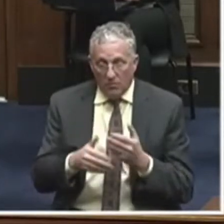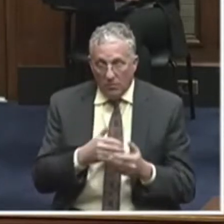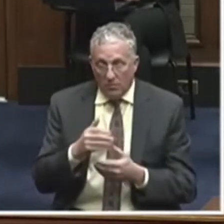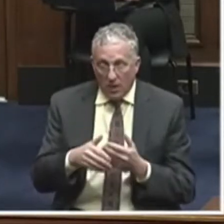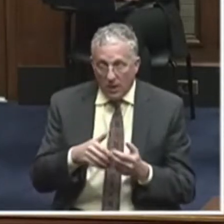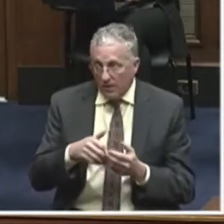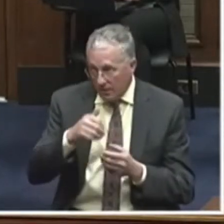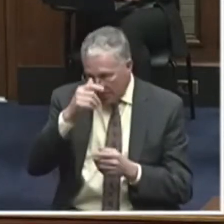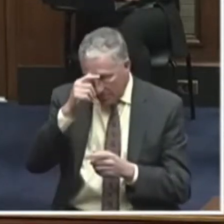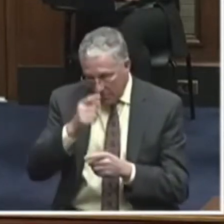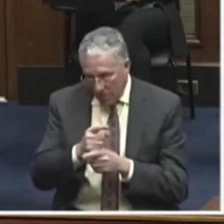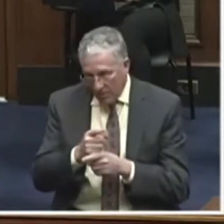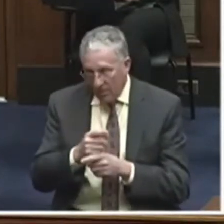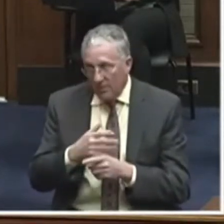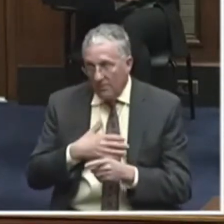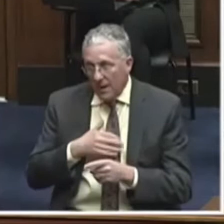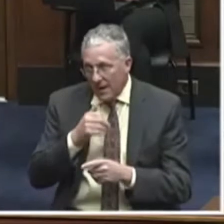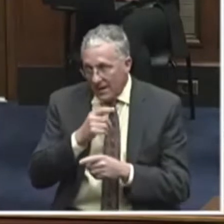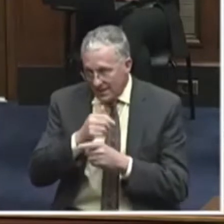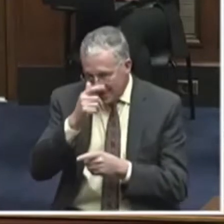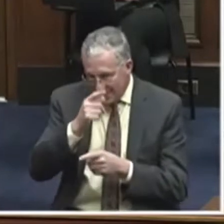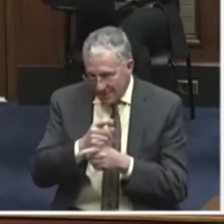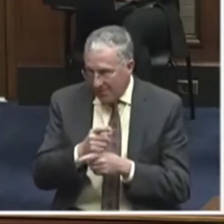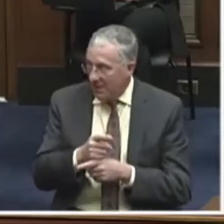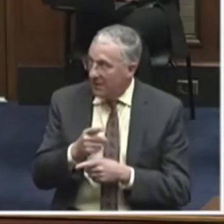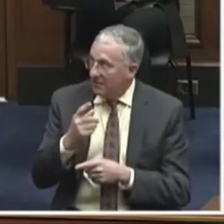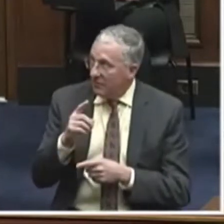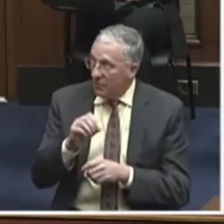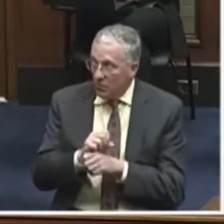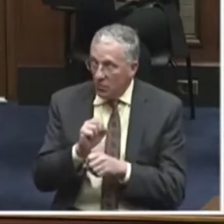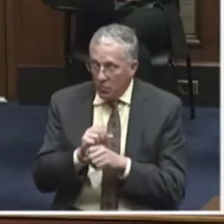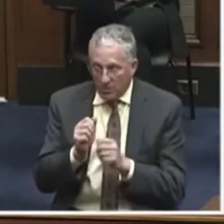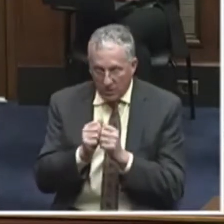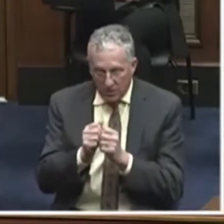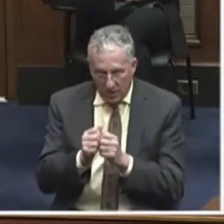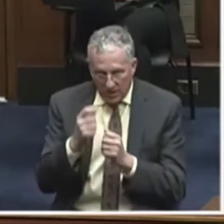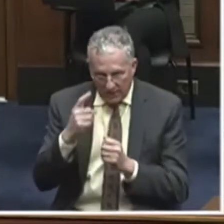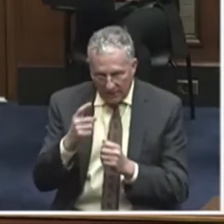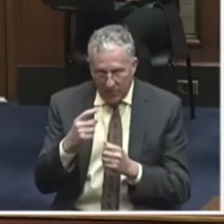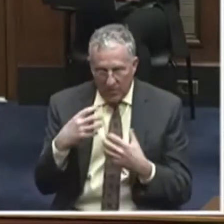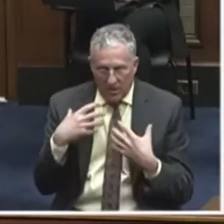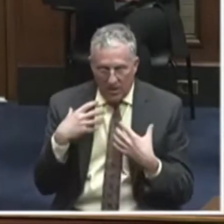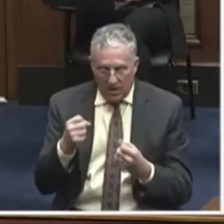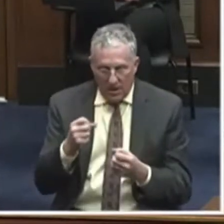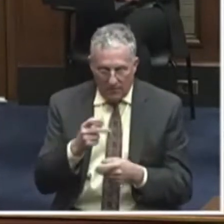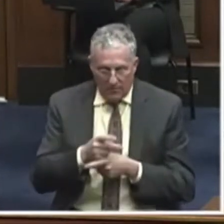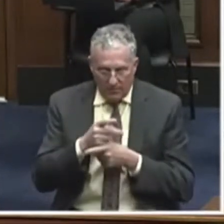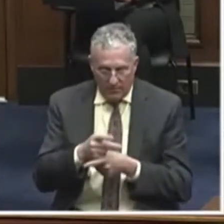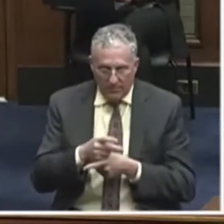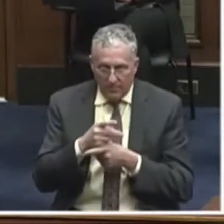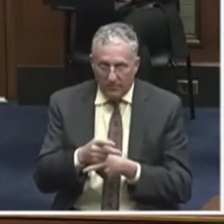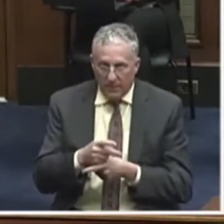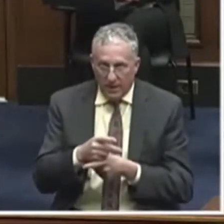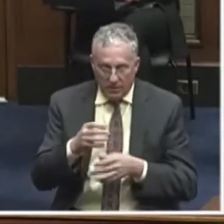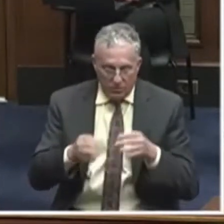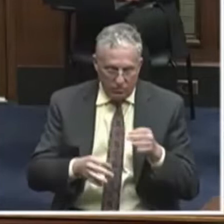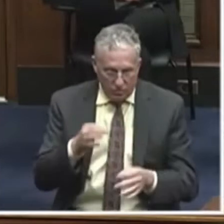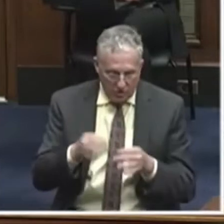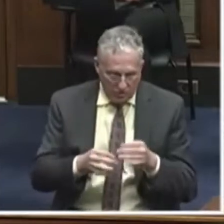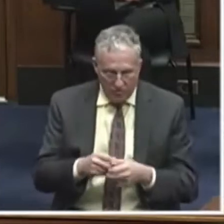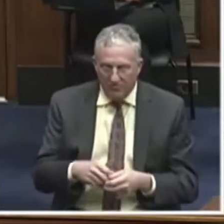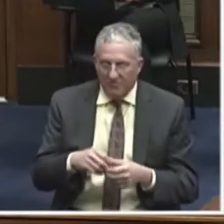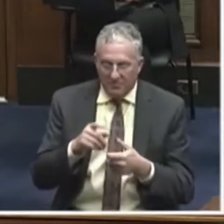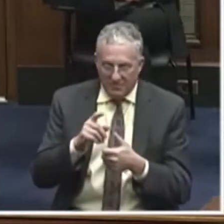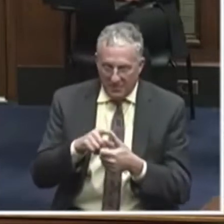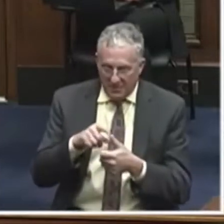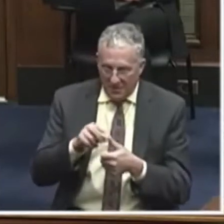and my sibling in the work of healthcare justice, appreciate you so very much, and Rachel and